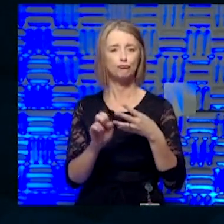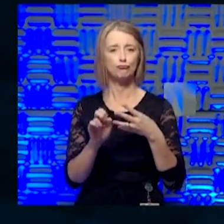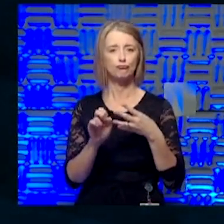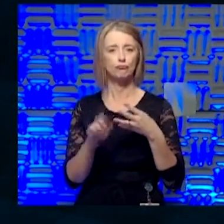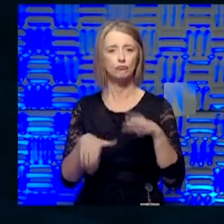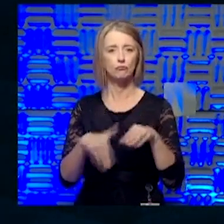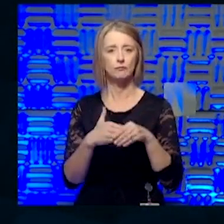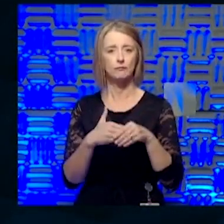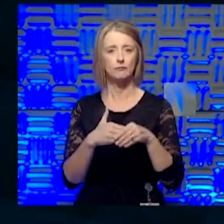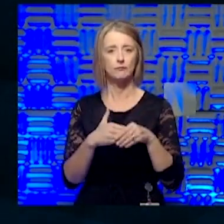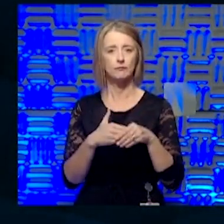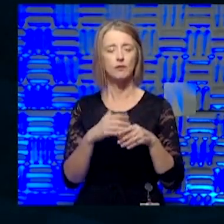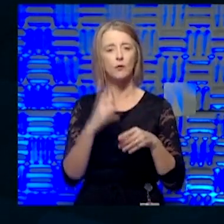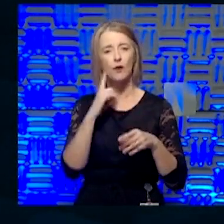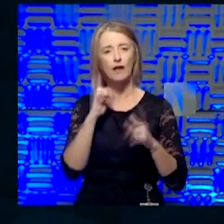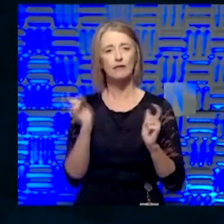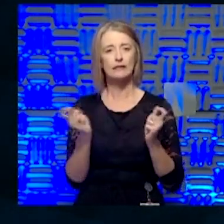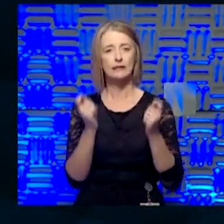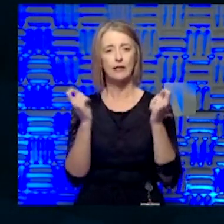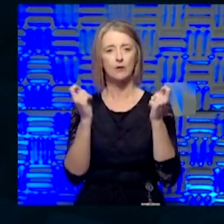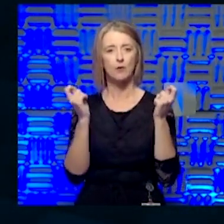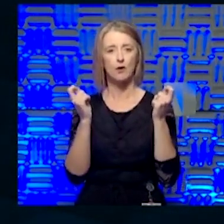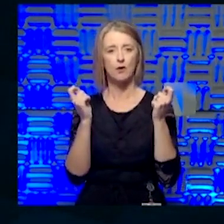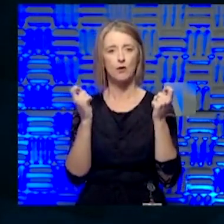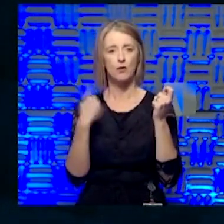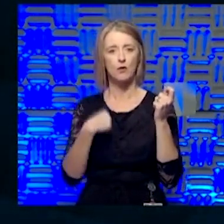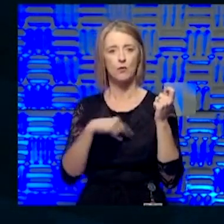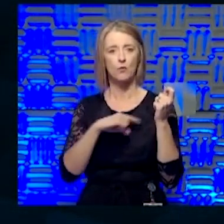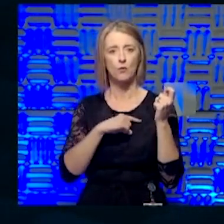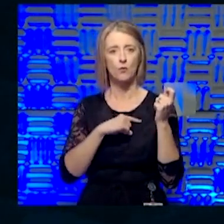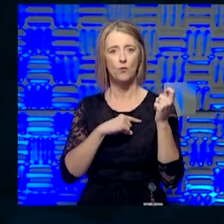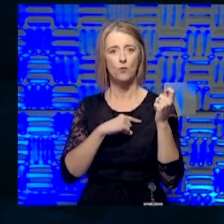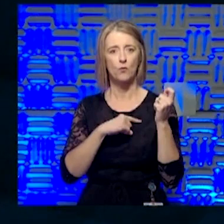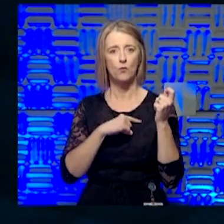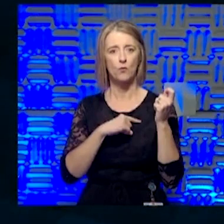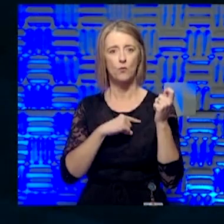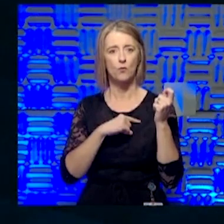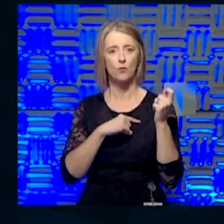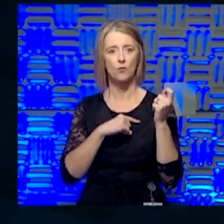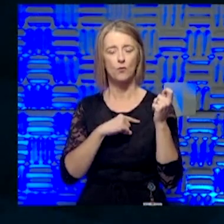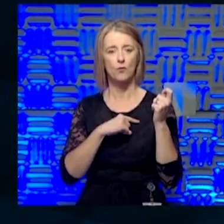because of a special ceremony we are.